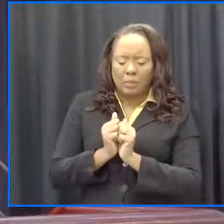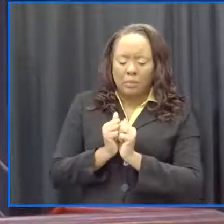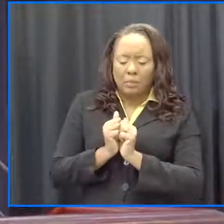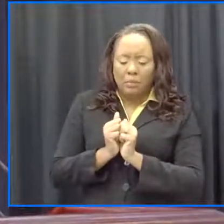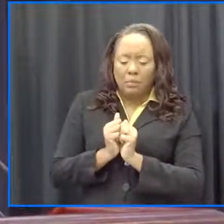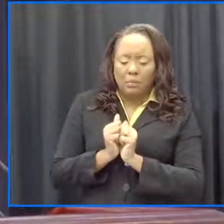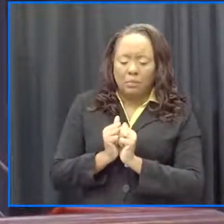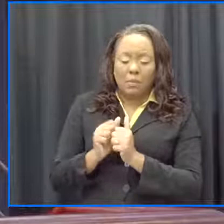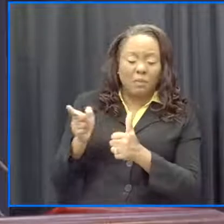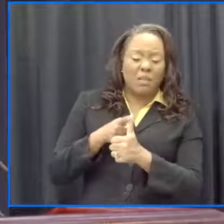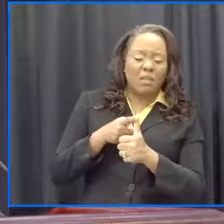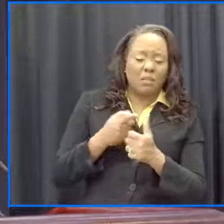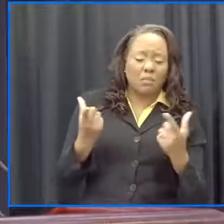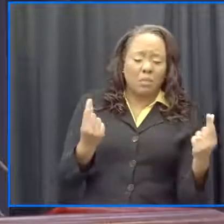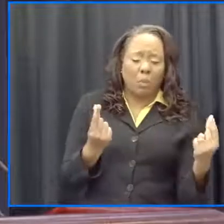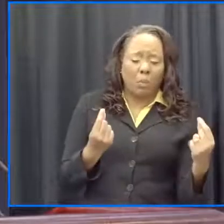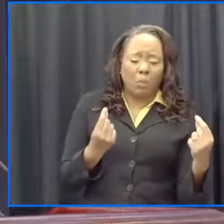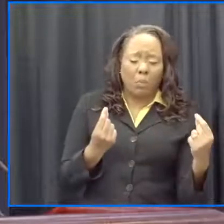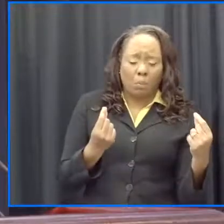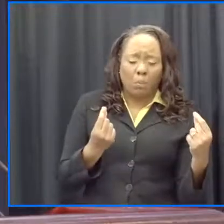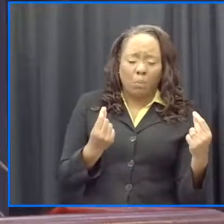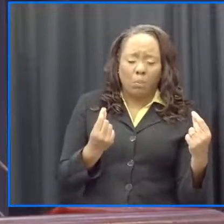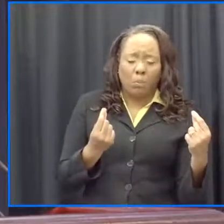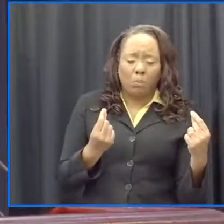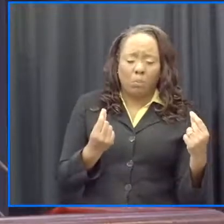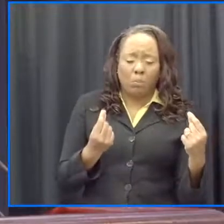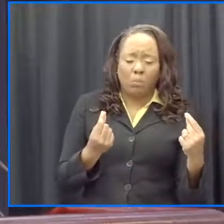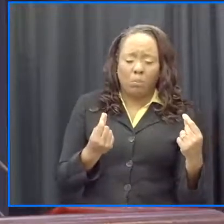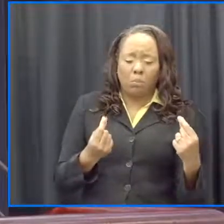seek first in all things we do together